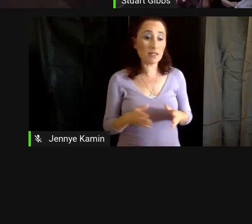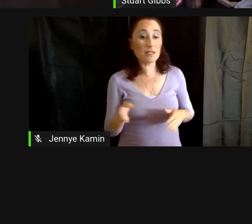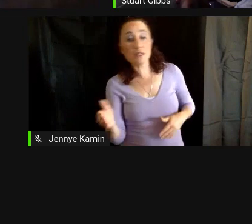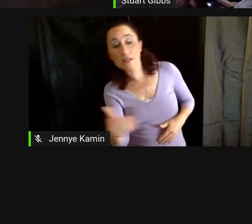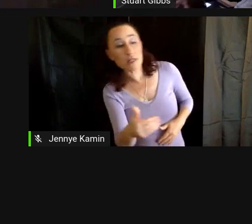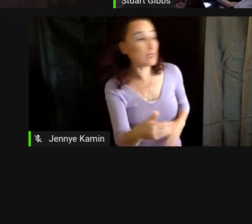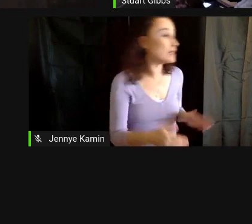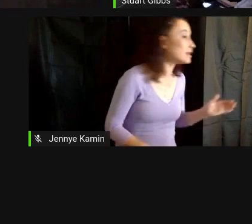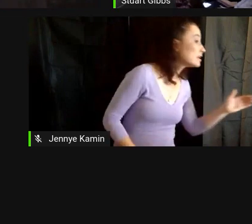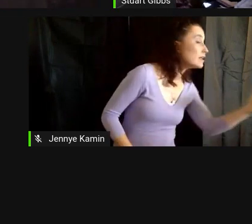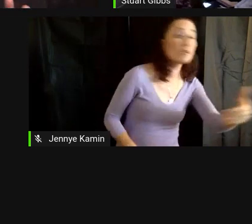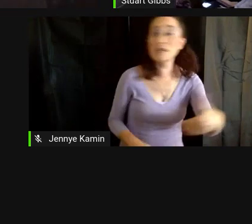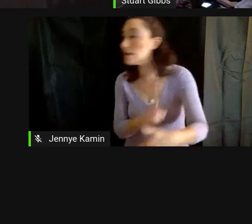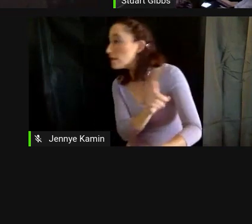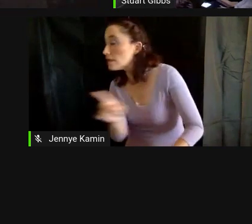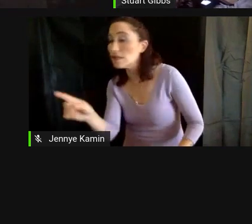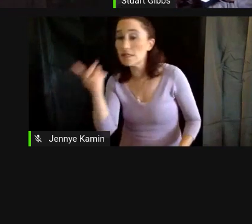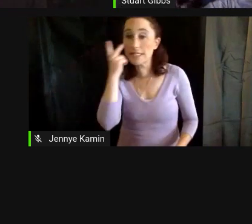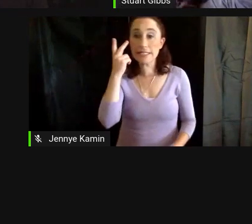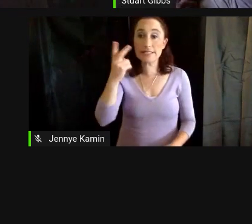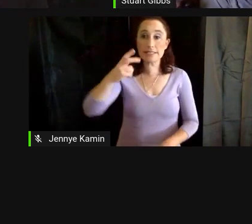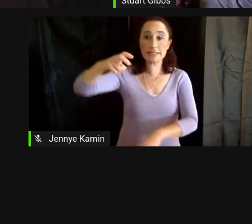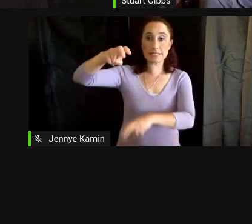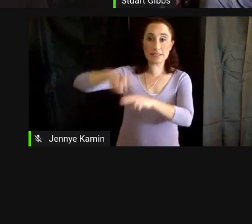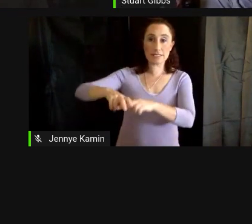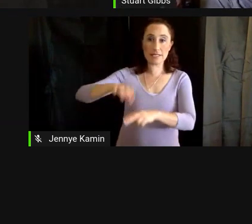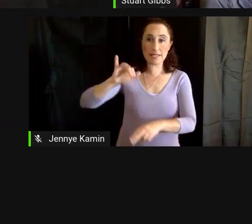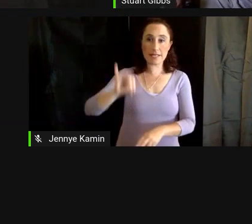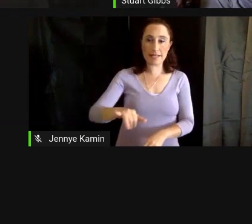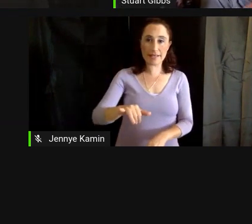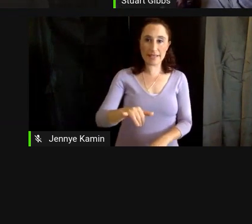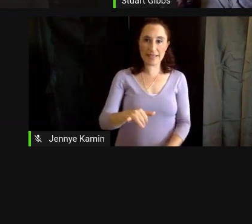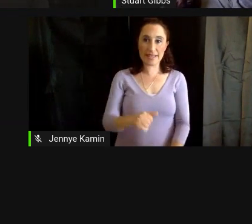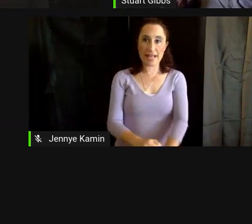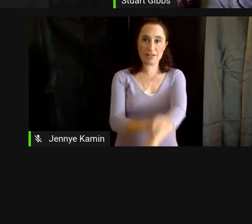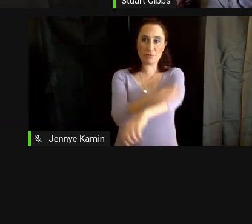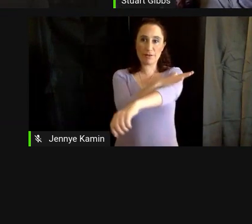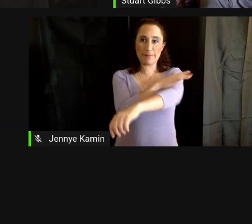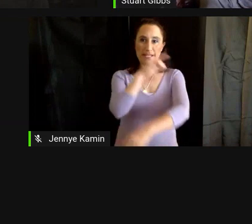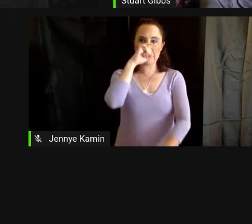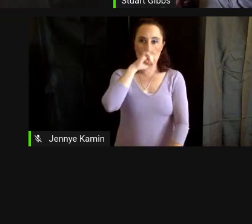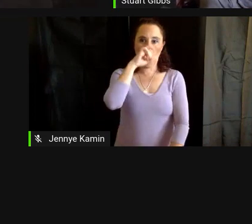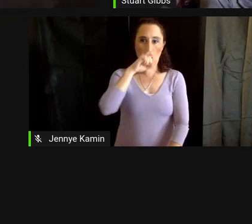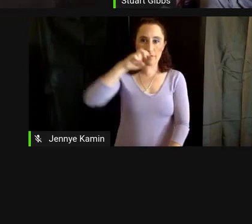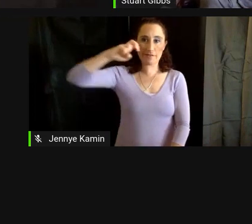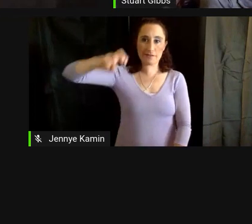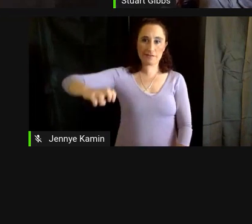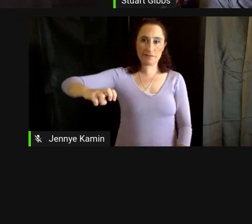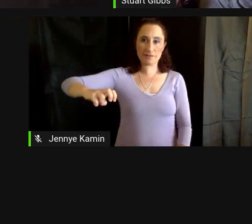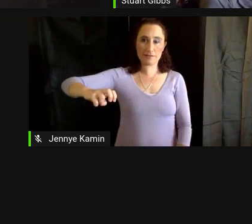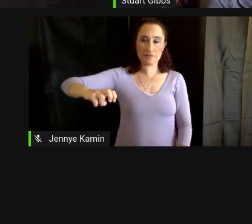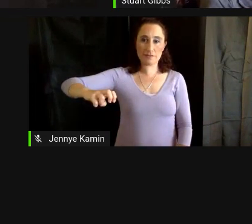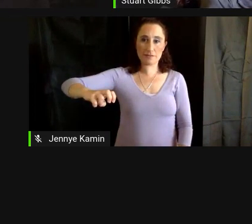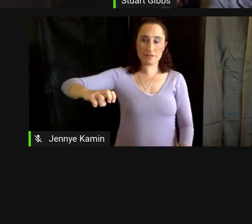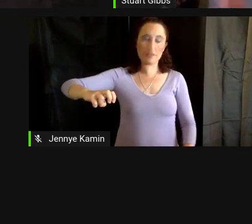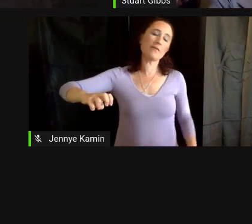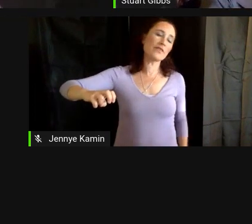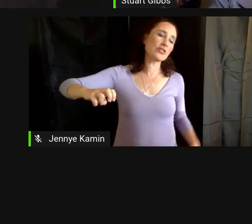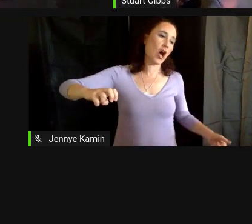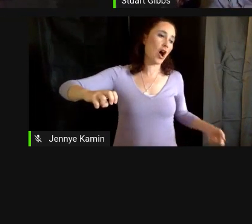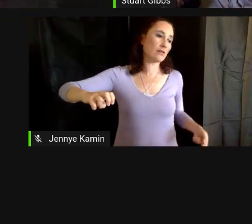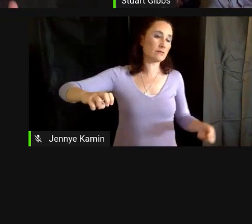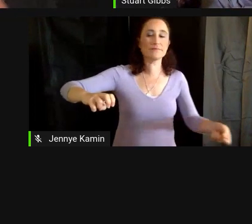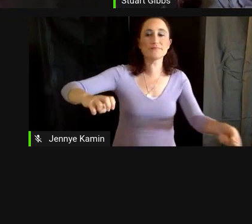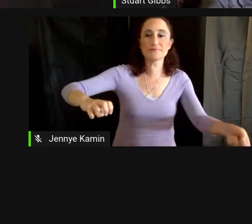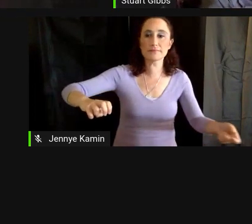another corner, and sees sitting on the sidewalk that very, very, very creepy doll. And the dog is with him the whole time. Ripley's with him. So he and Ripley are